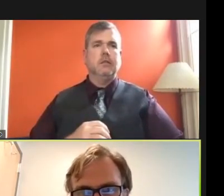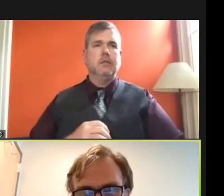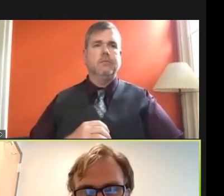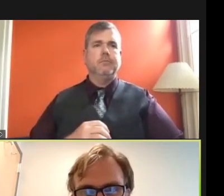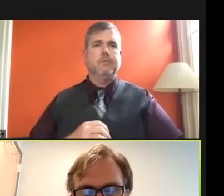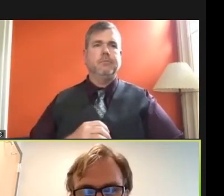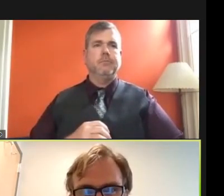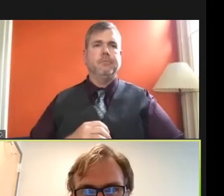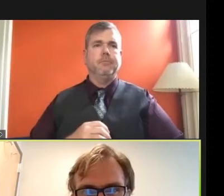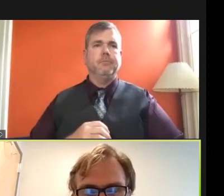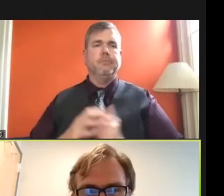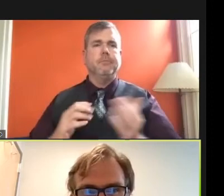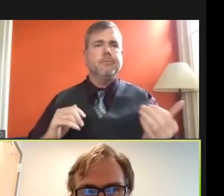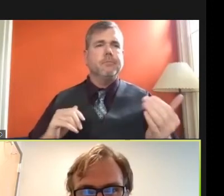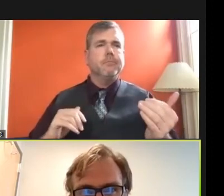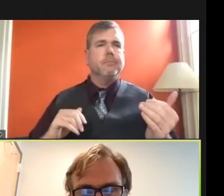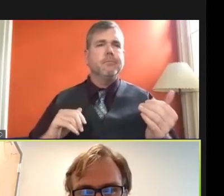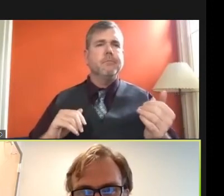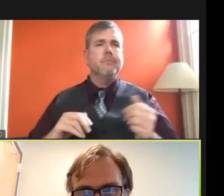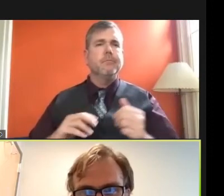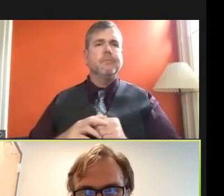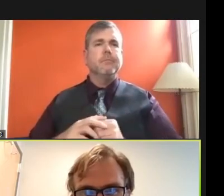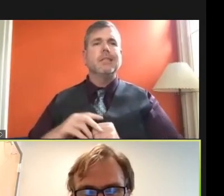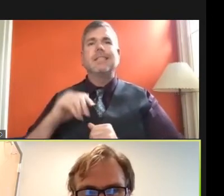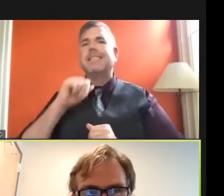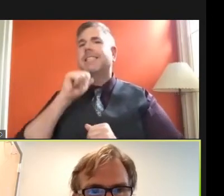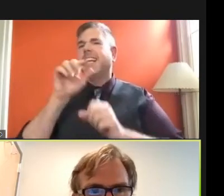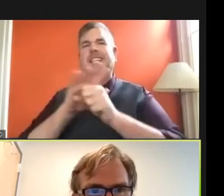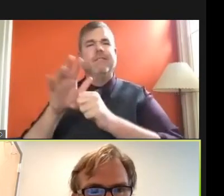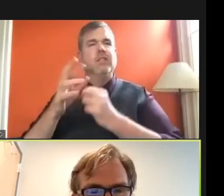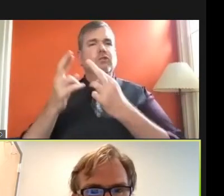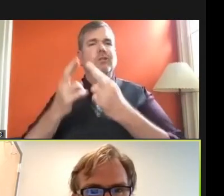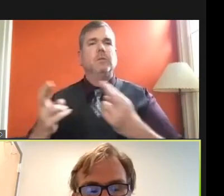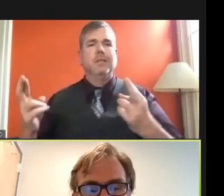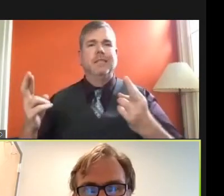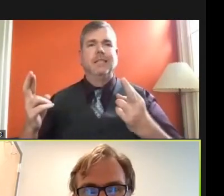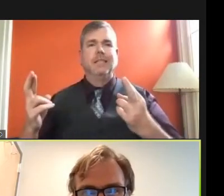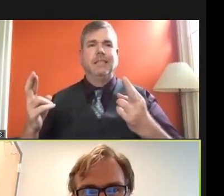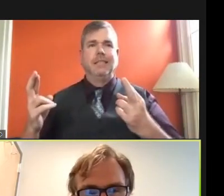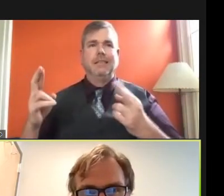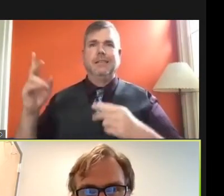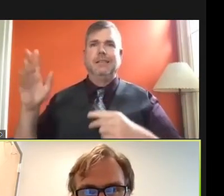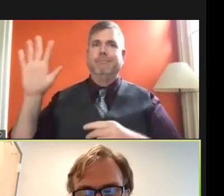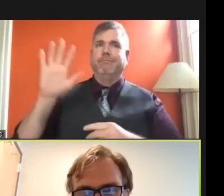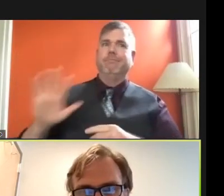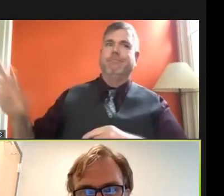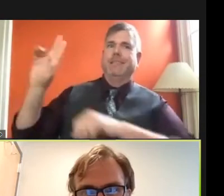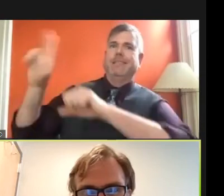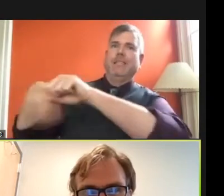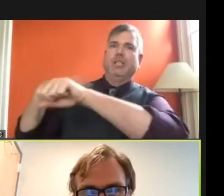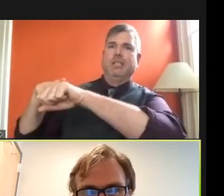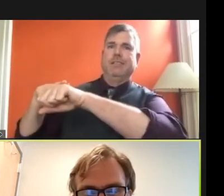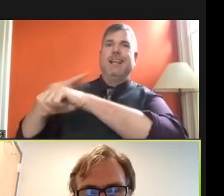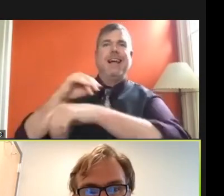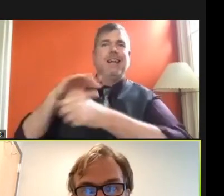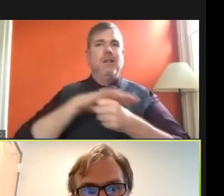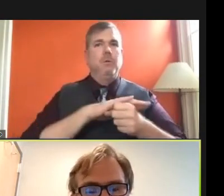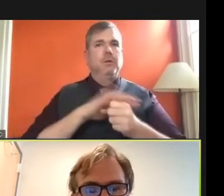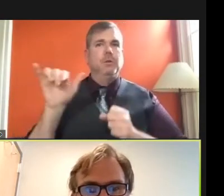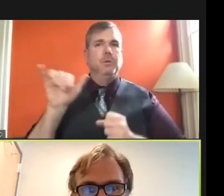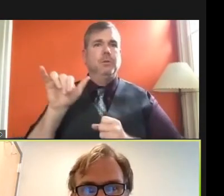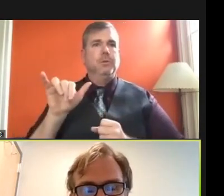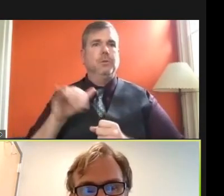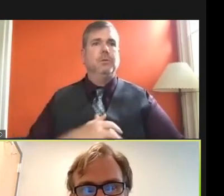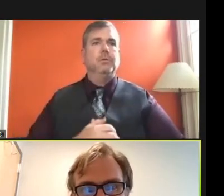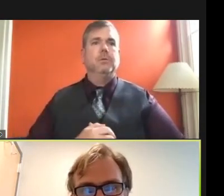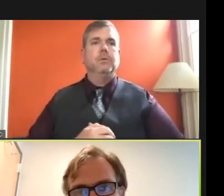testing resources, and we've been fighting that battle all the way along, and extracting testing opportunities and resources from a variety of